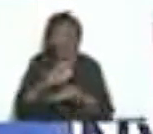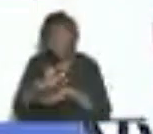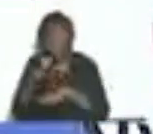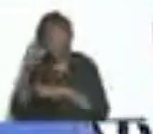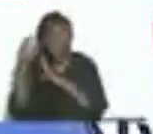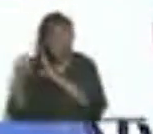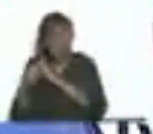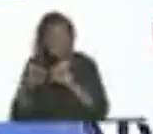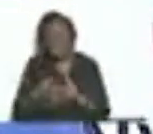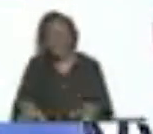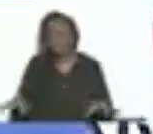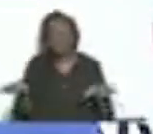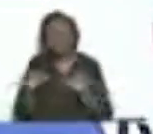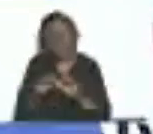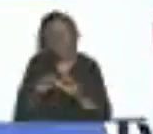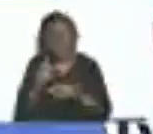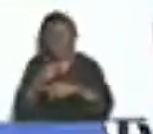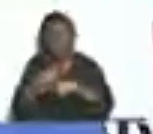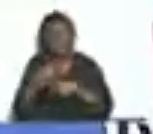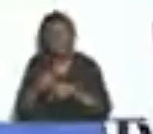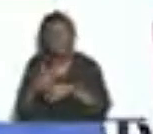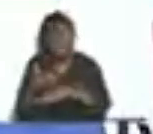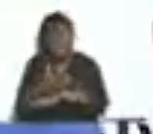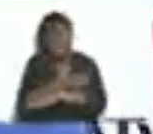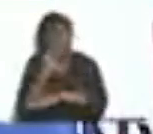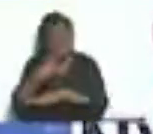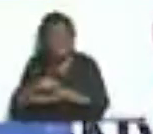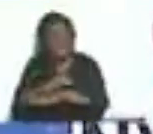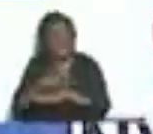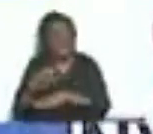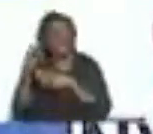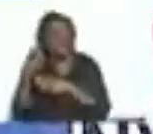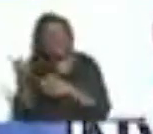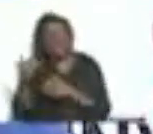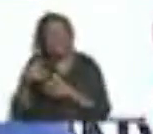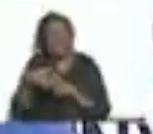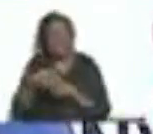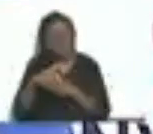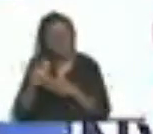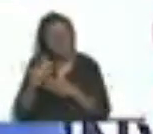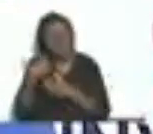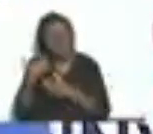a significant product enhancement for the islands of the Bahamas. So in principle, I support